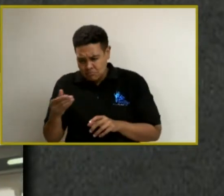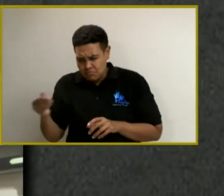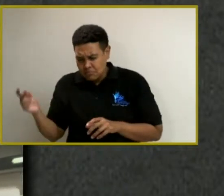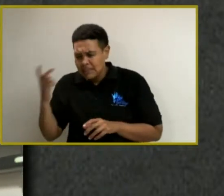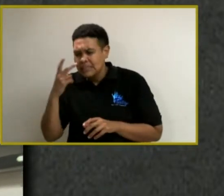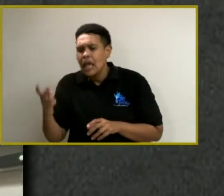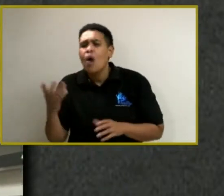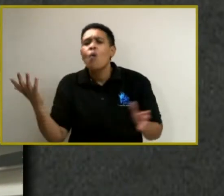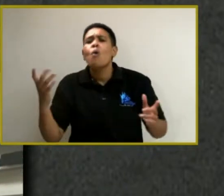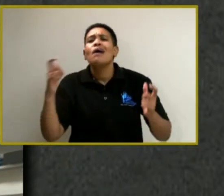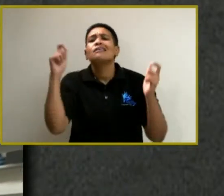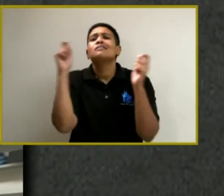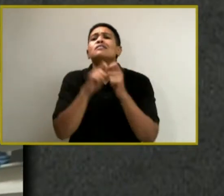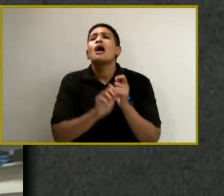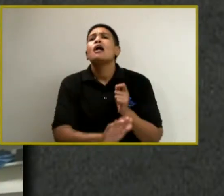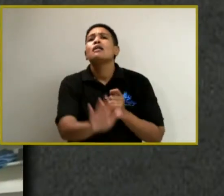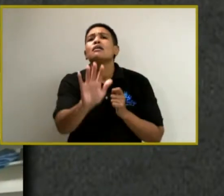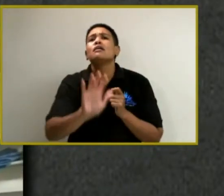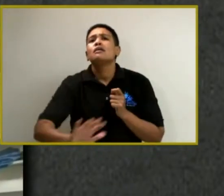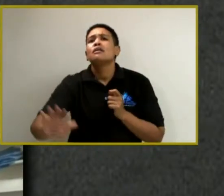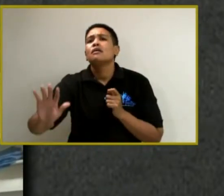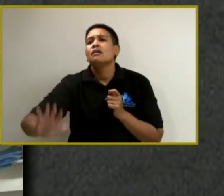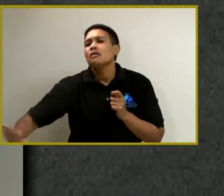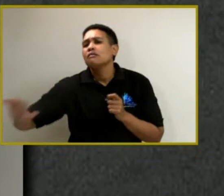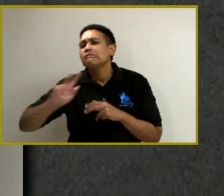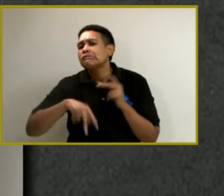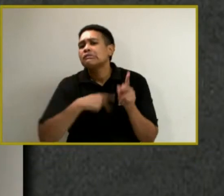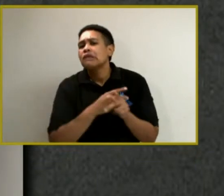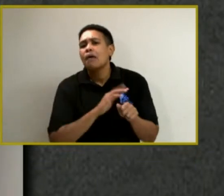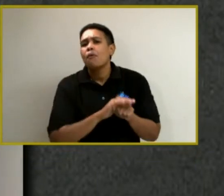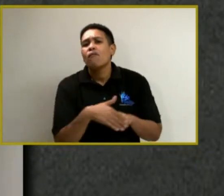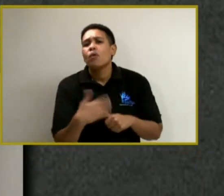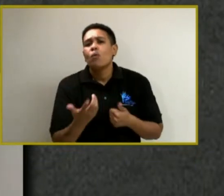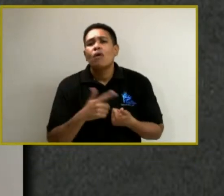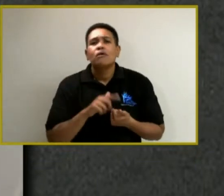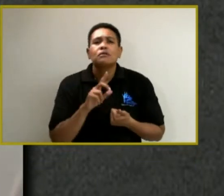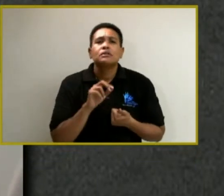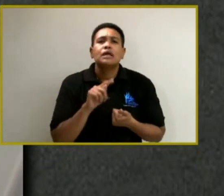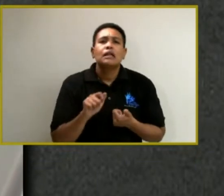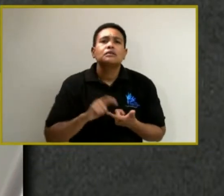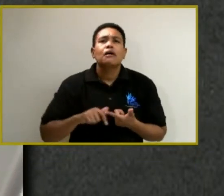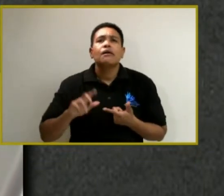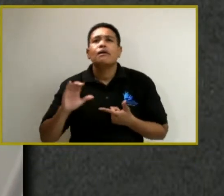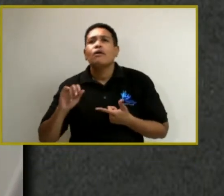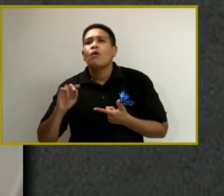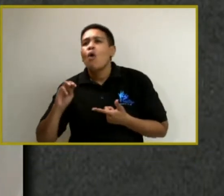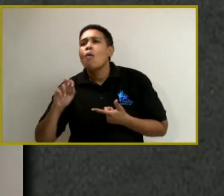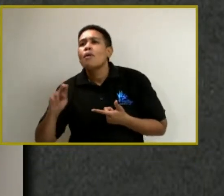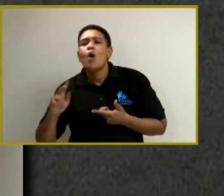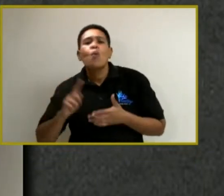what exactly is the composition of that DNA or nucleic acid that it's looking